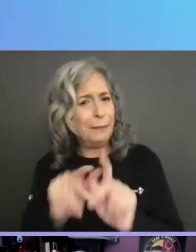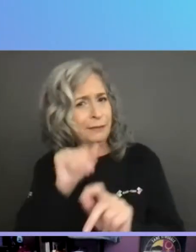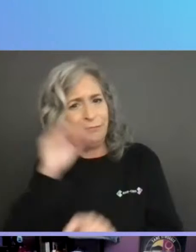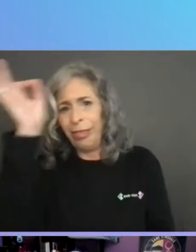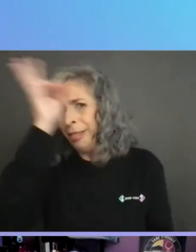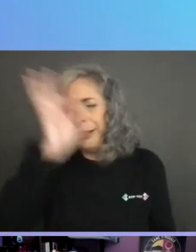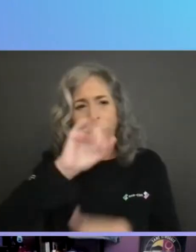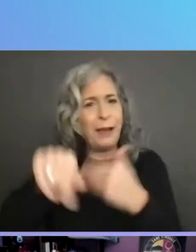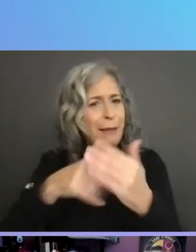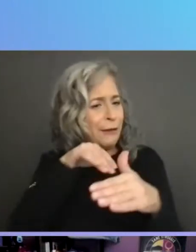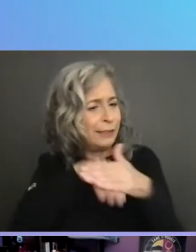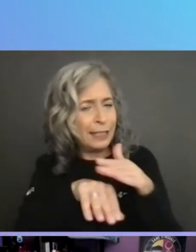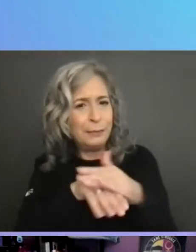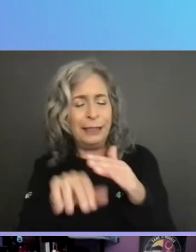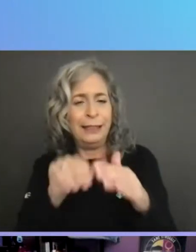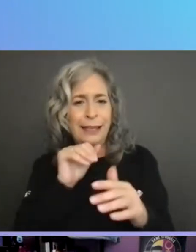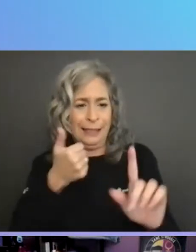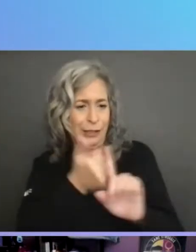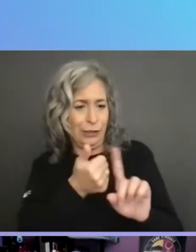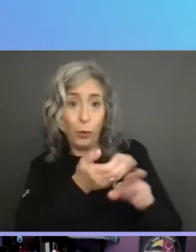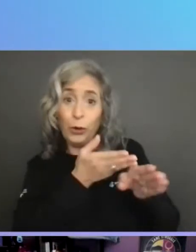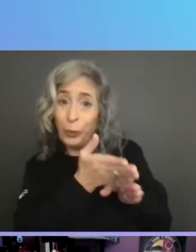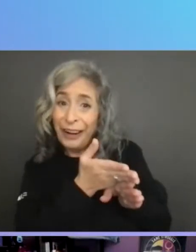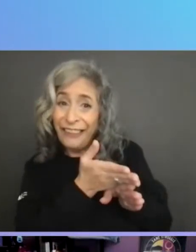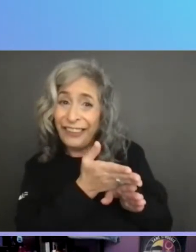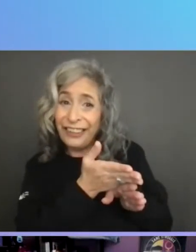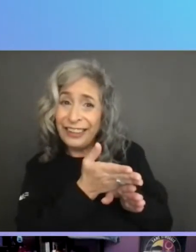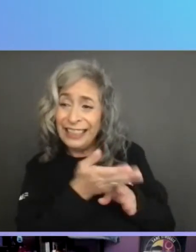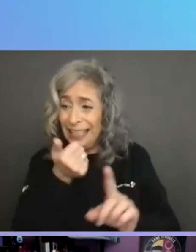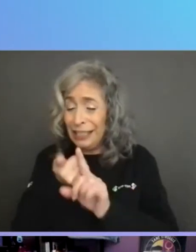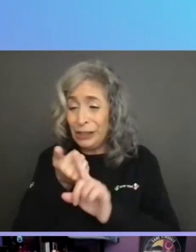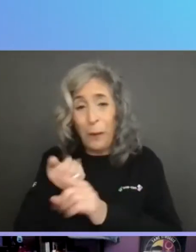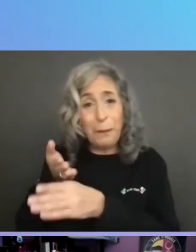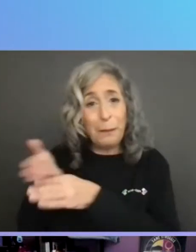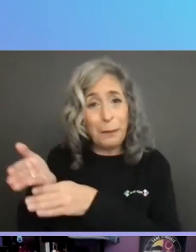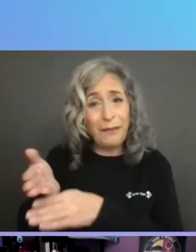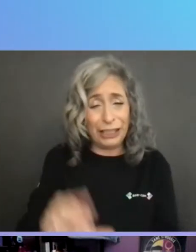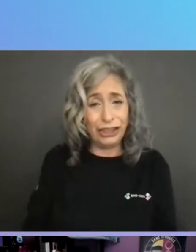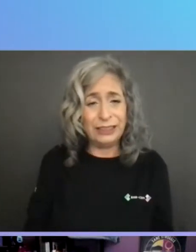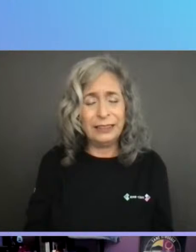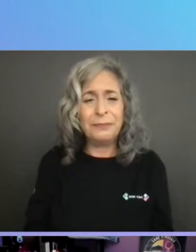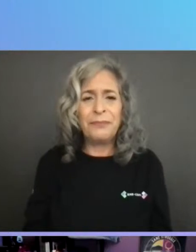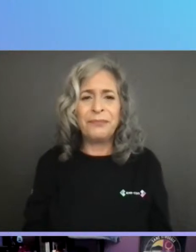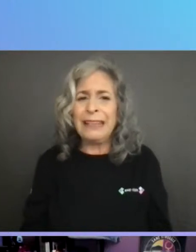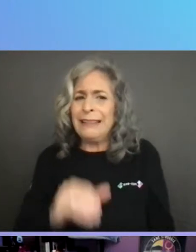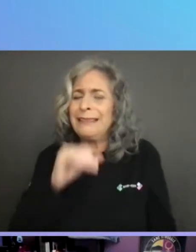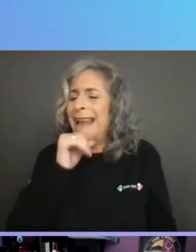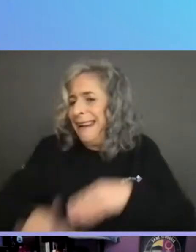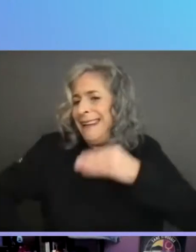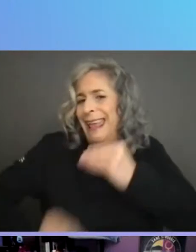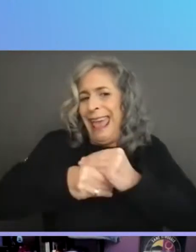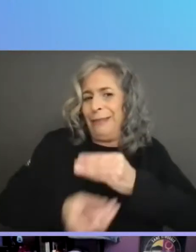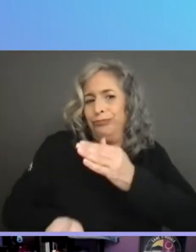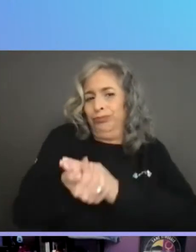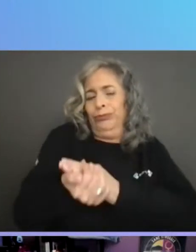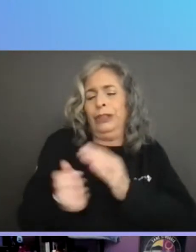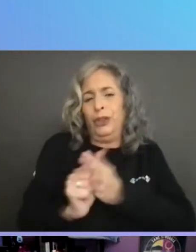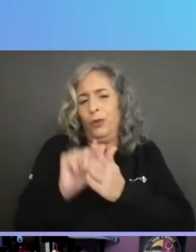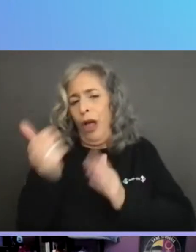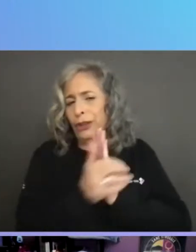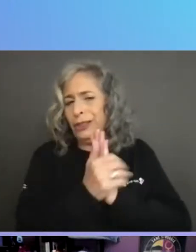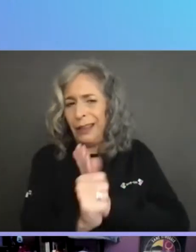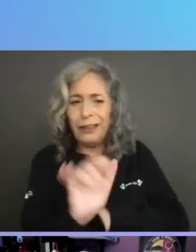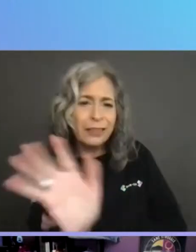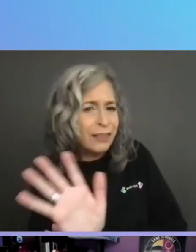that accessibility is its own career, its own profession, and it's not necessarily an add-on to other skills, to add on to